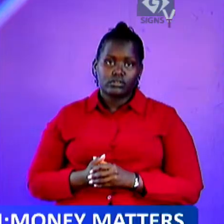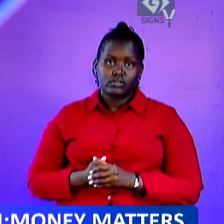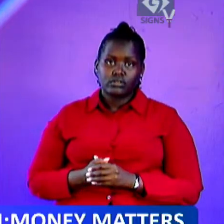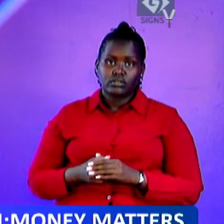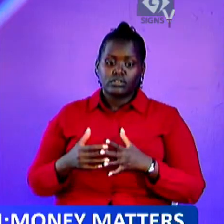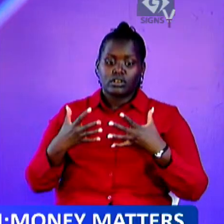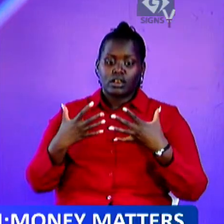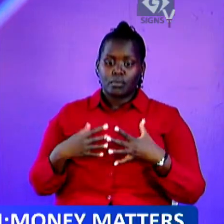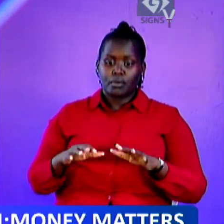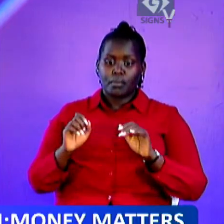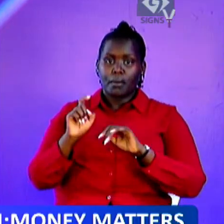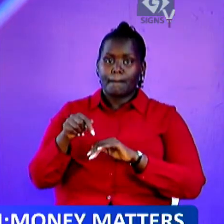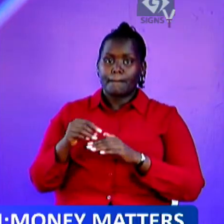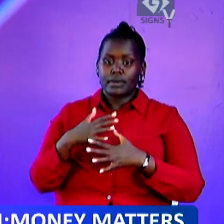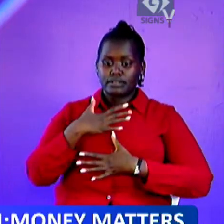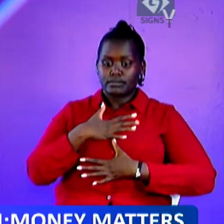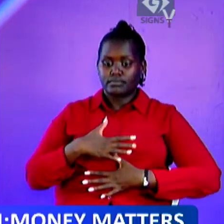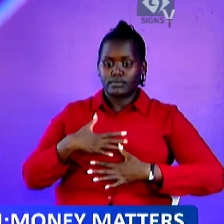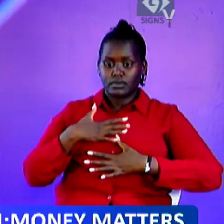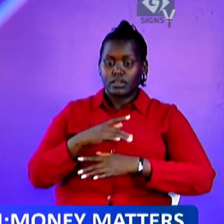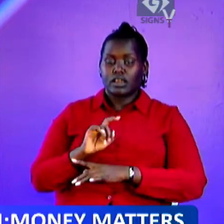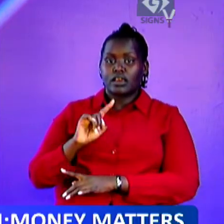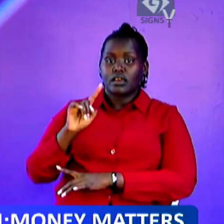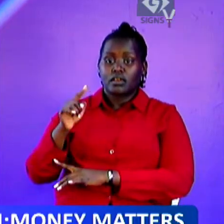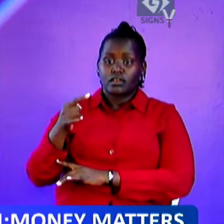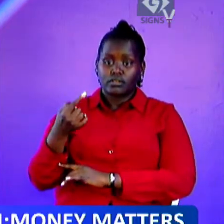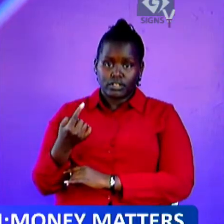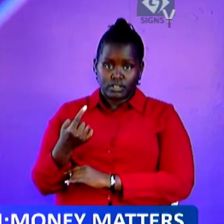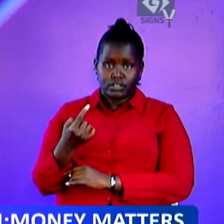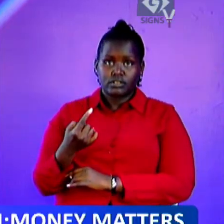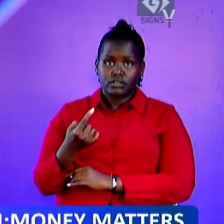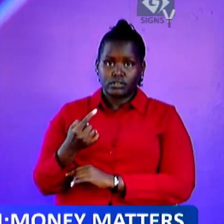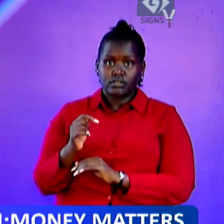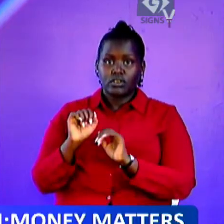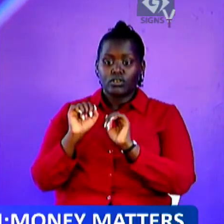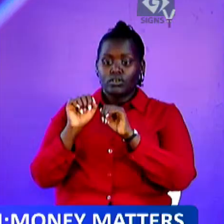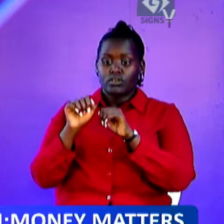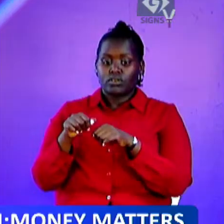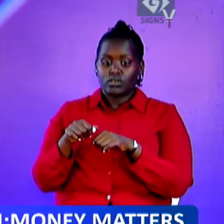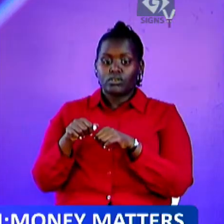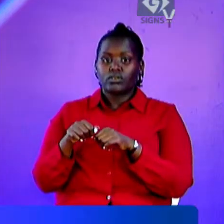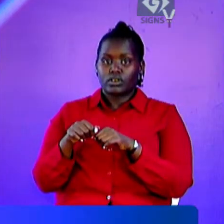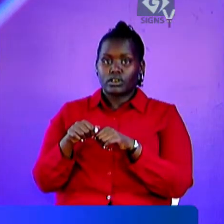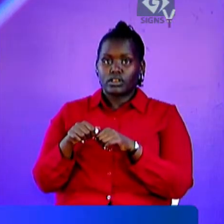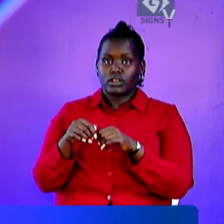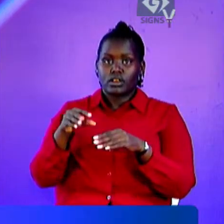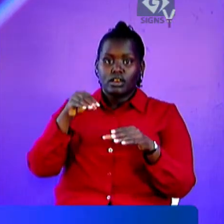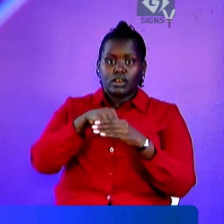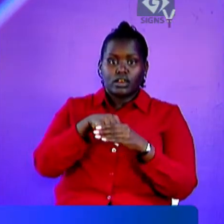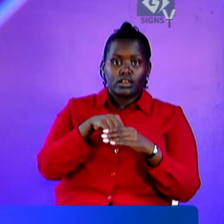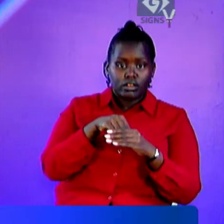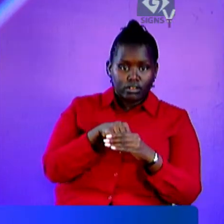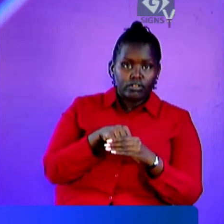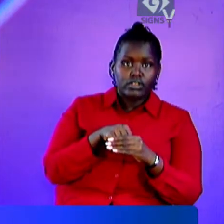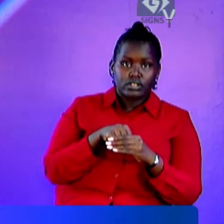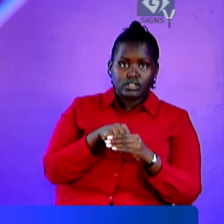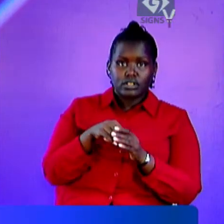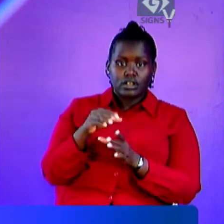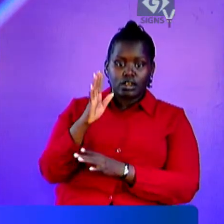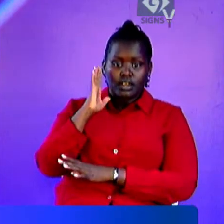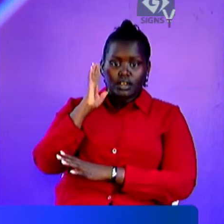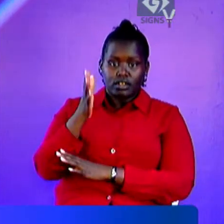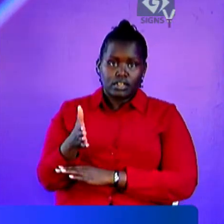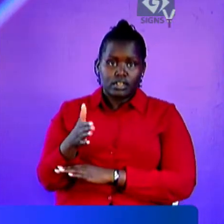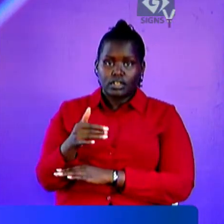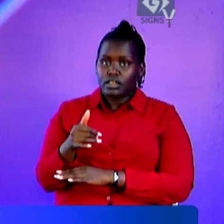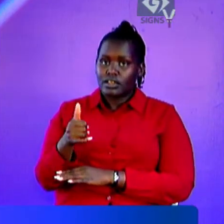people must appreciate is that first, you can invest directly into